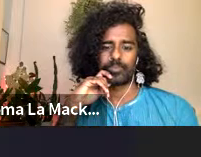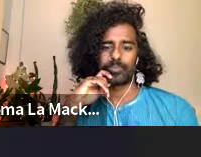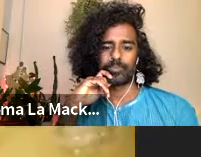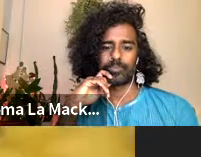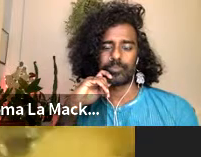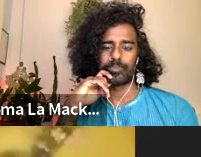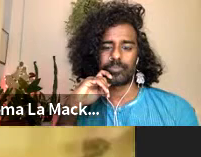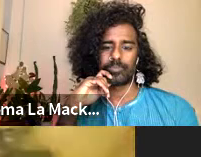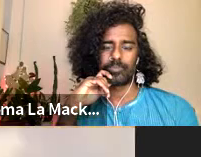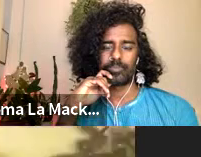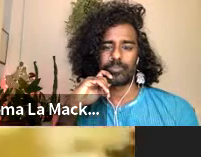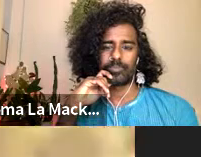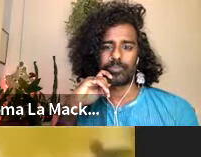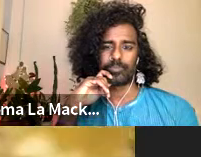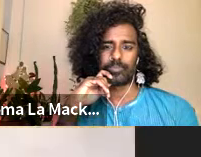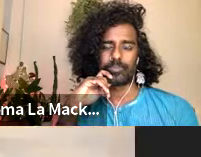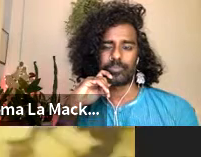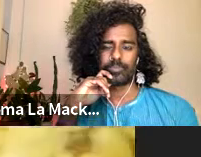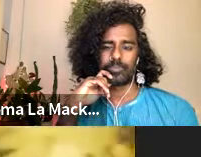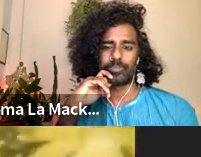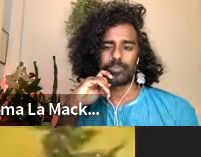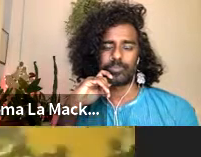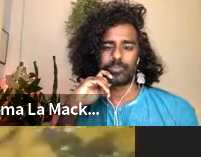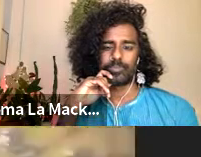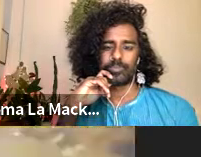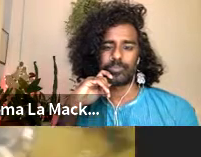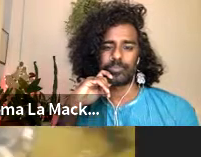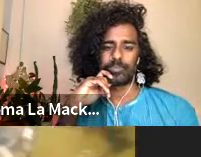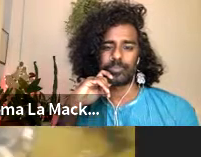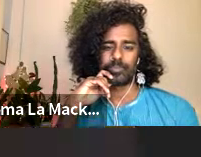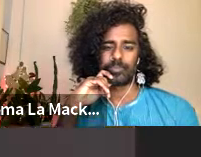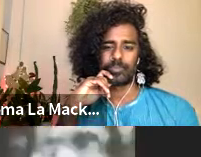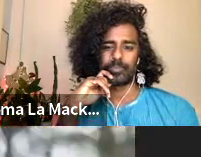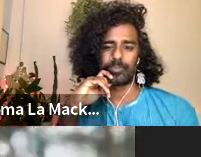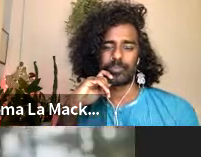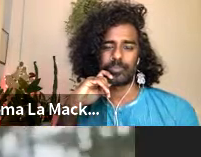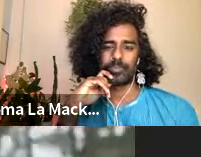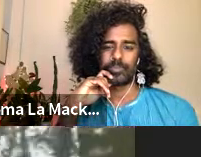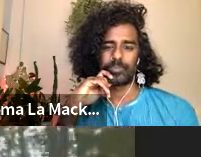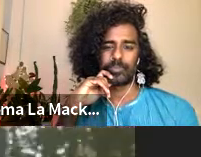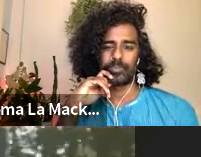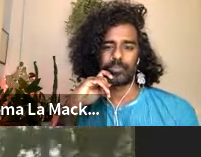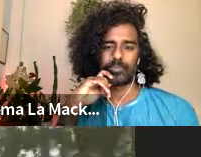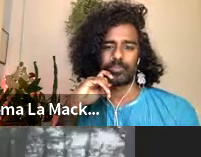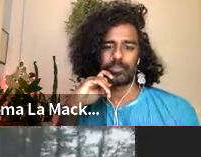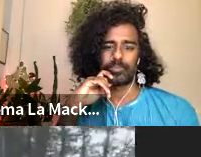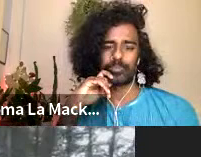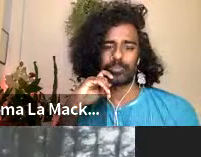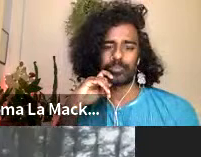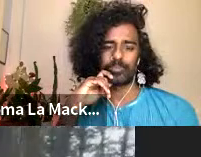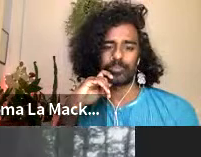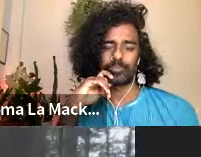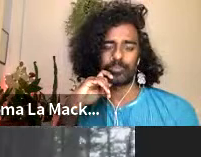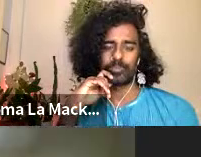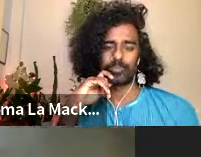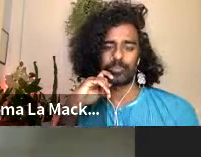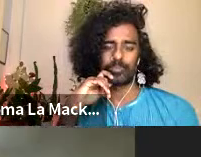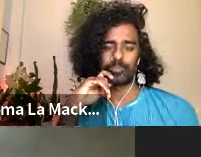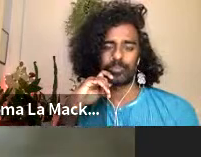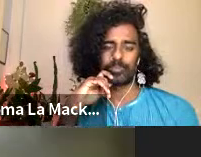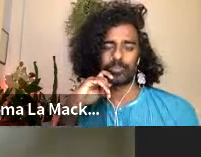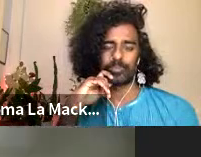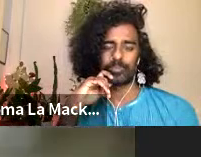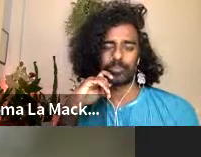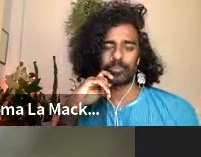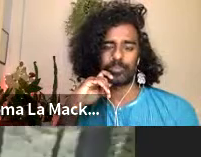I invoke the teachers, healers, mentors, caregivers,